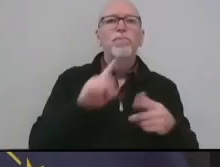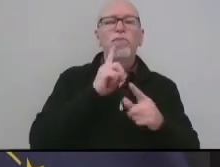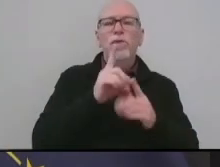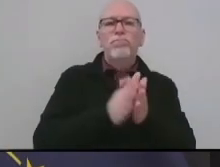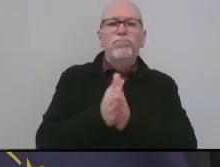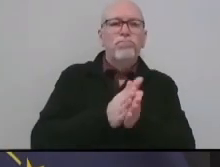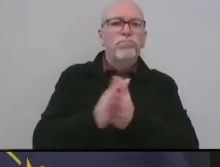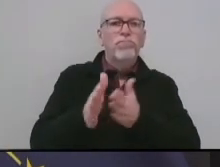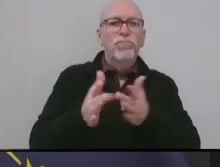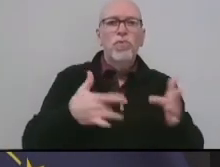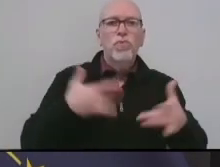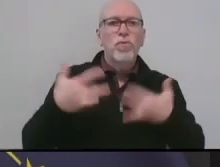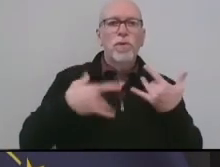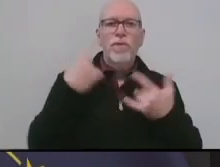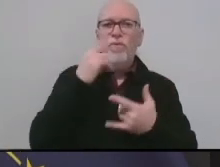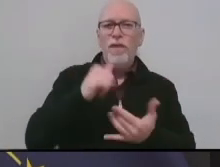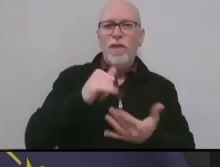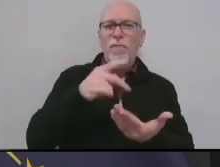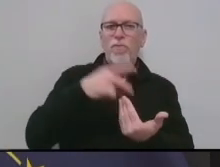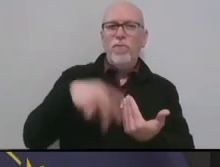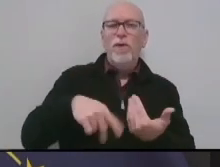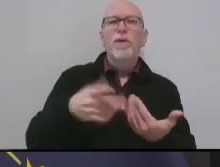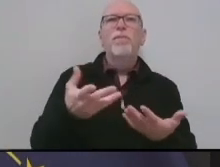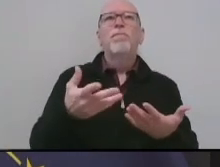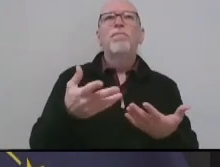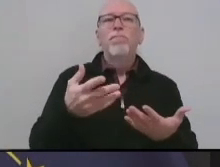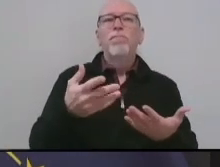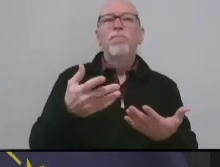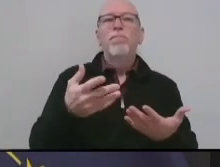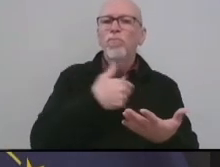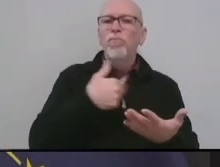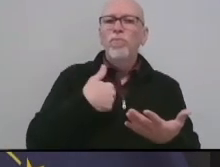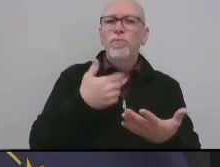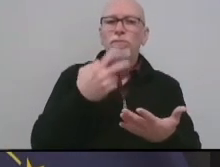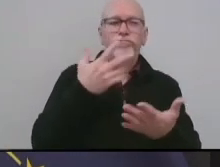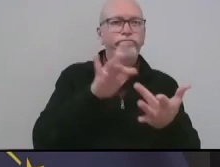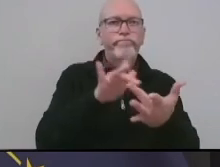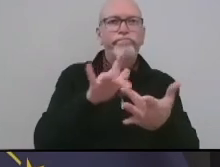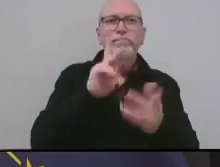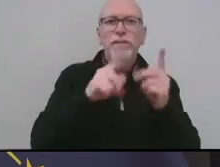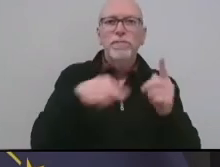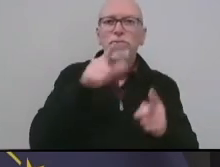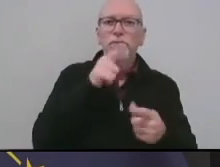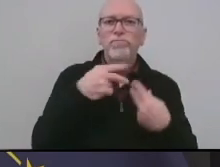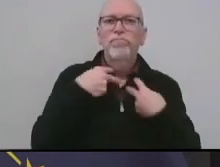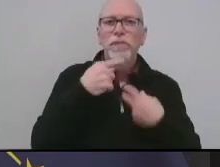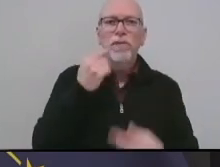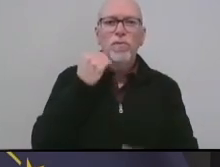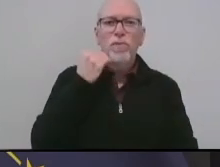as it reaches our most vulnerable homebound individuals throughout the state. Thank you.